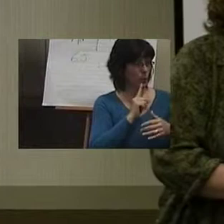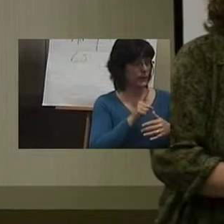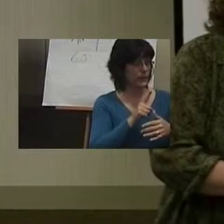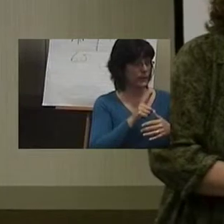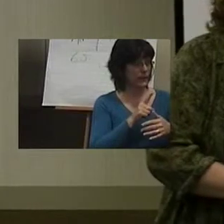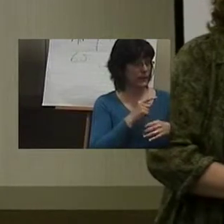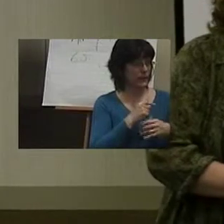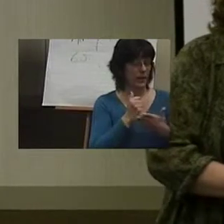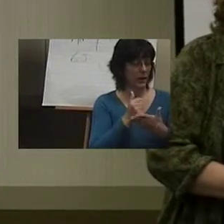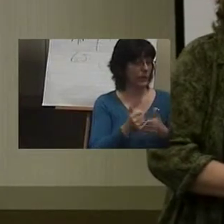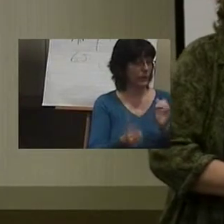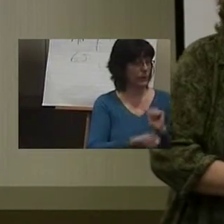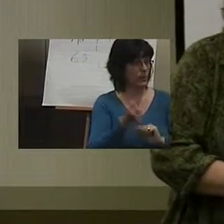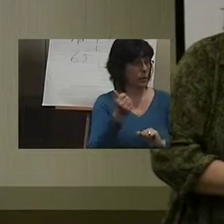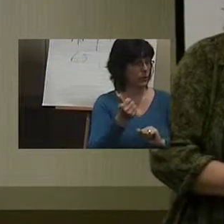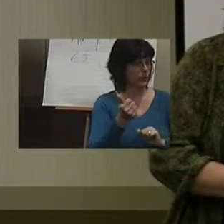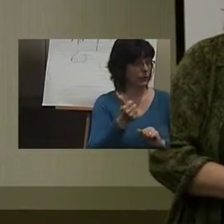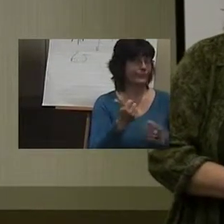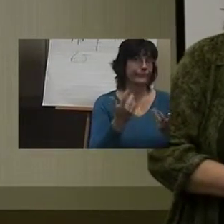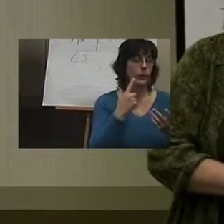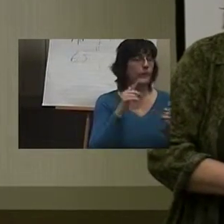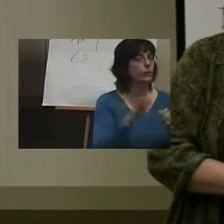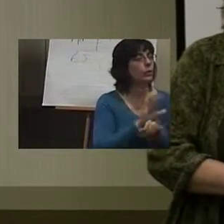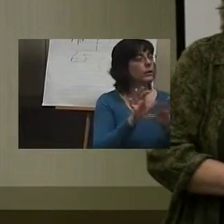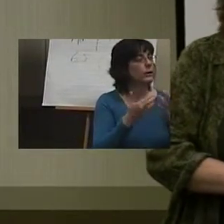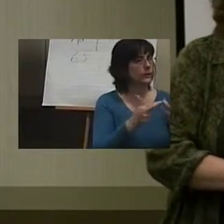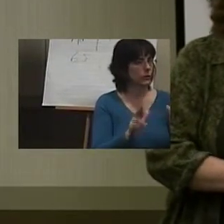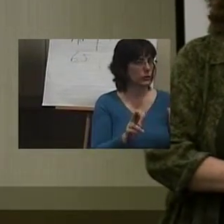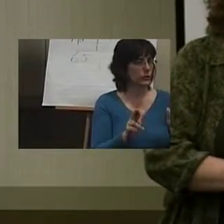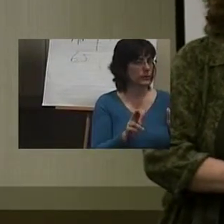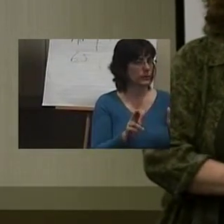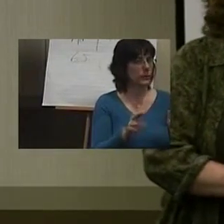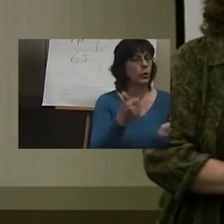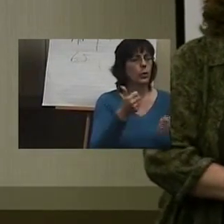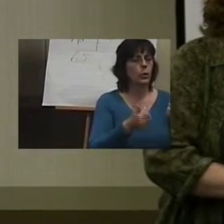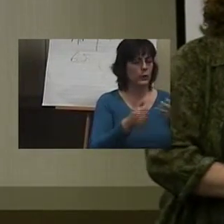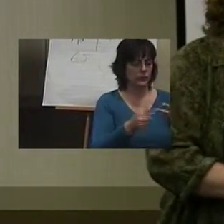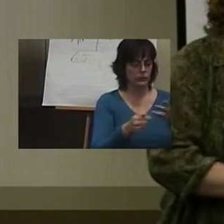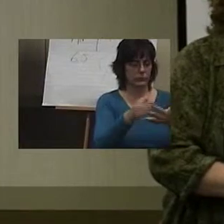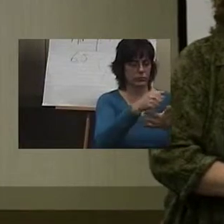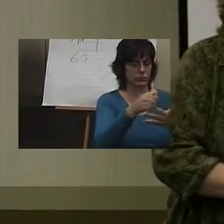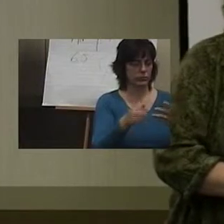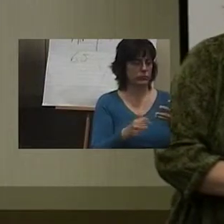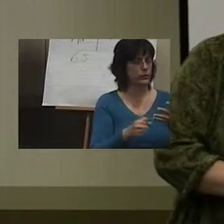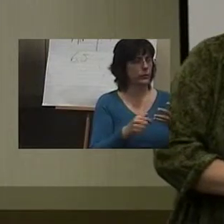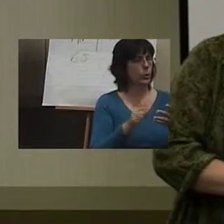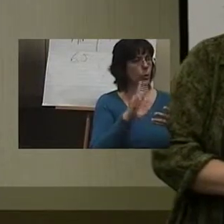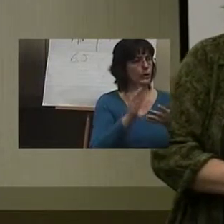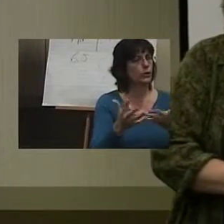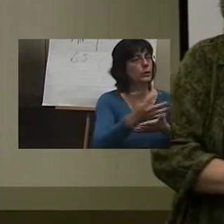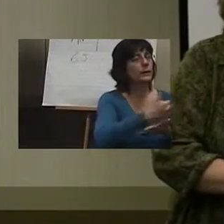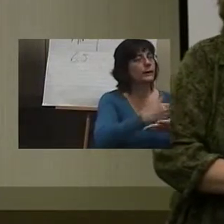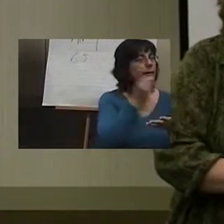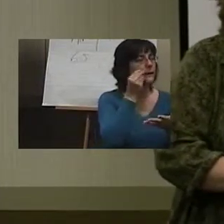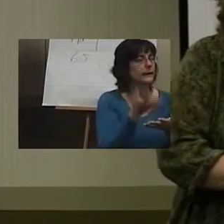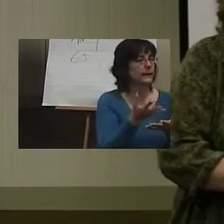impact on the classroom environment? Which one behavior are you going to collect data